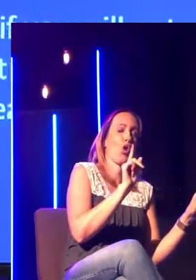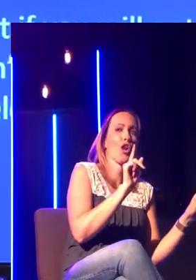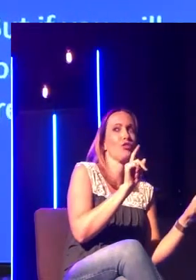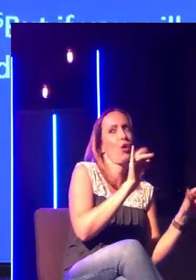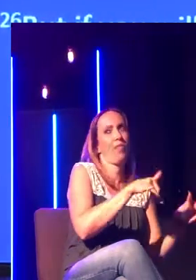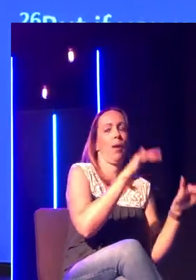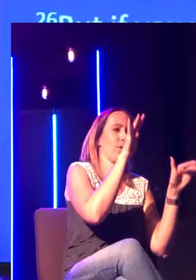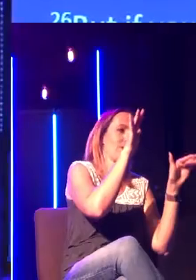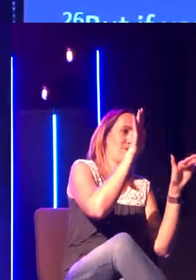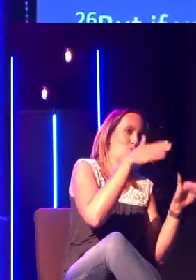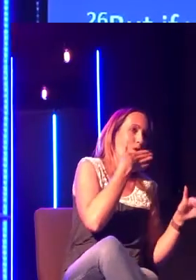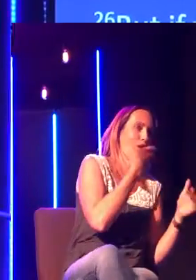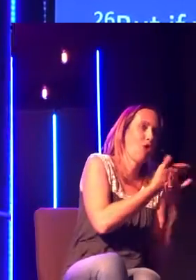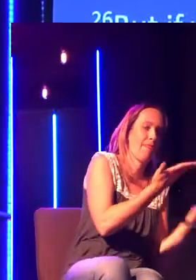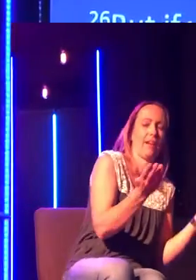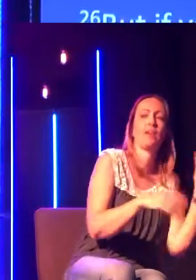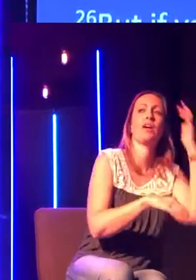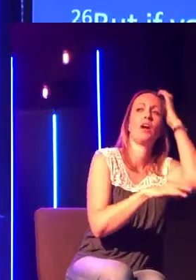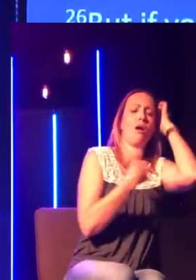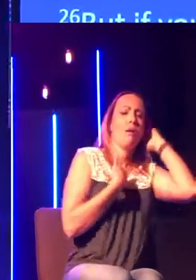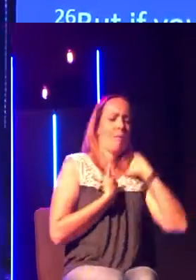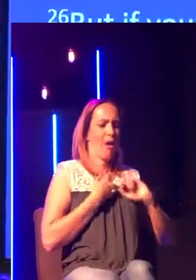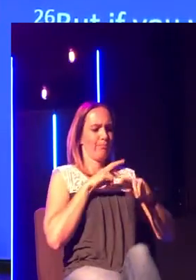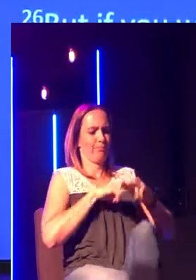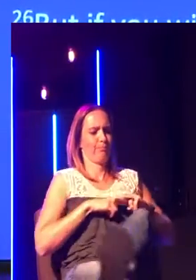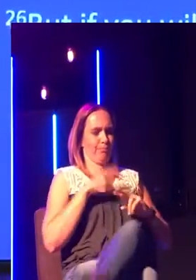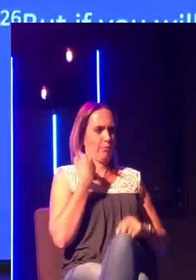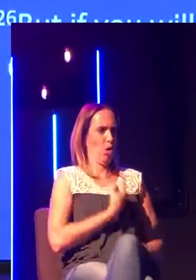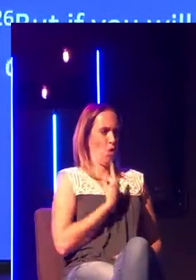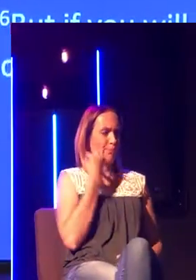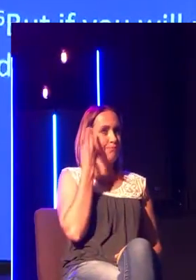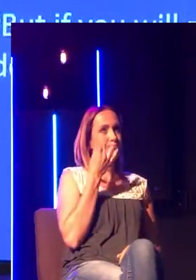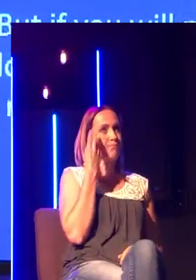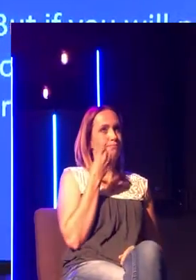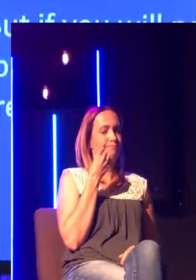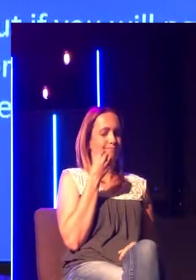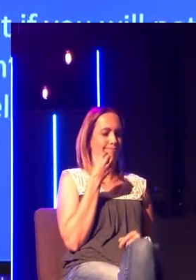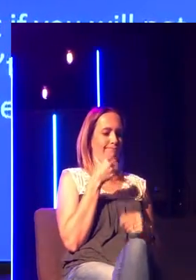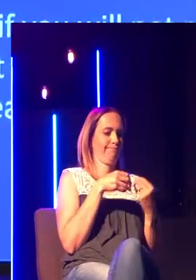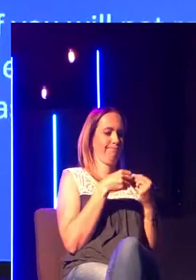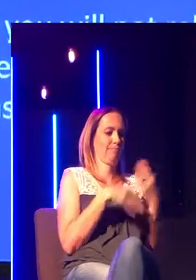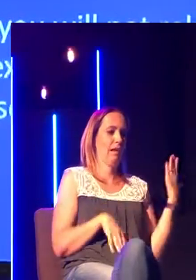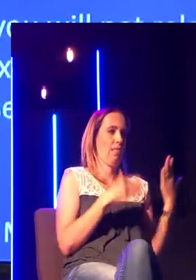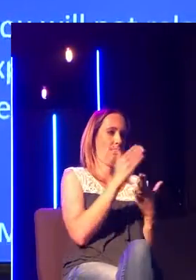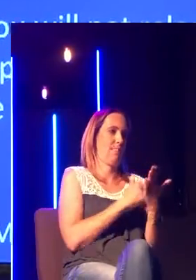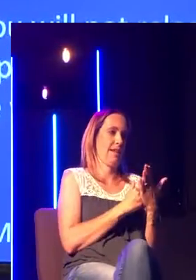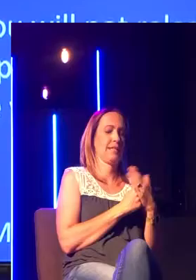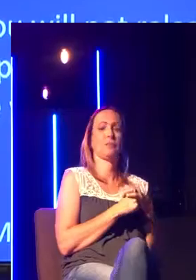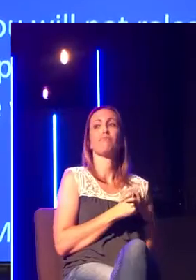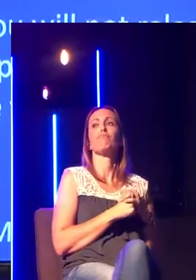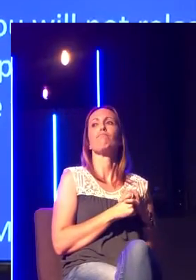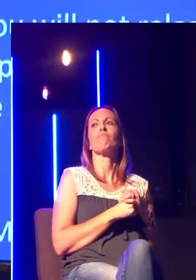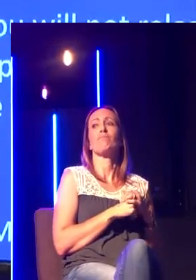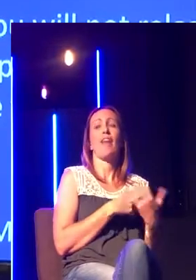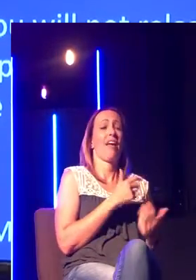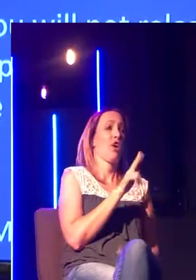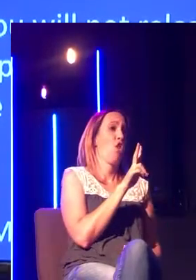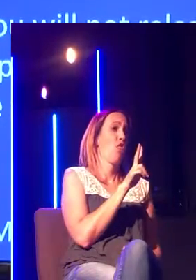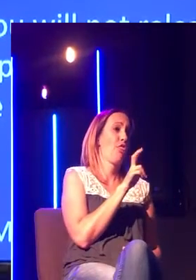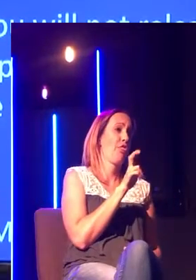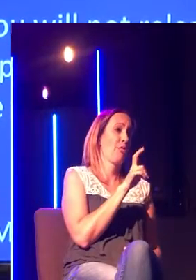that was one good thing. But I sat there and I began to make a list. I took a stack of like